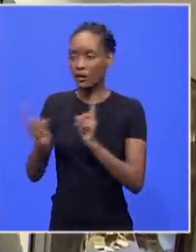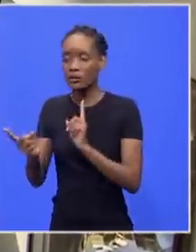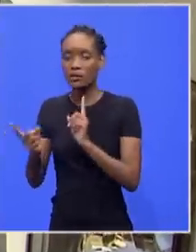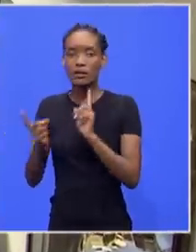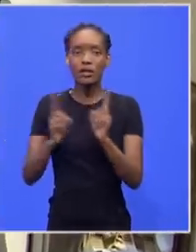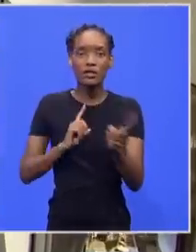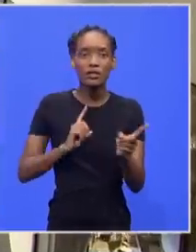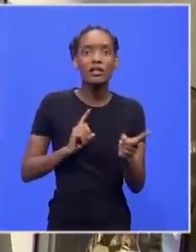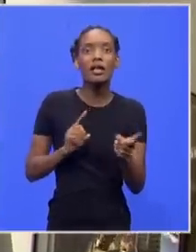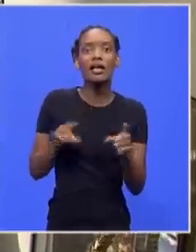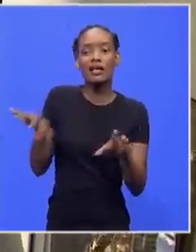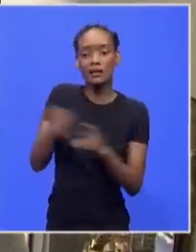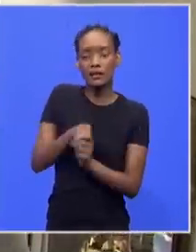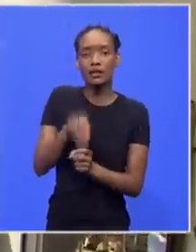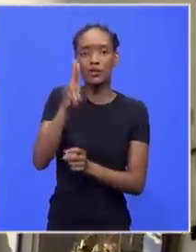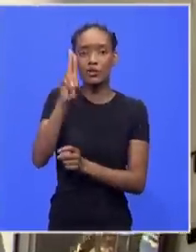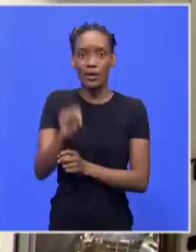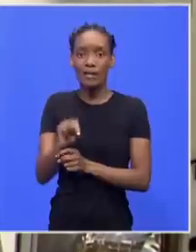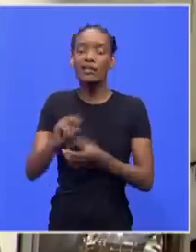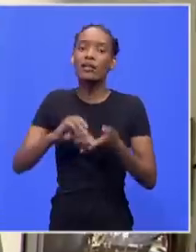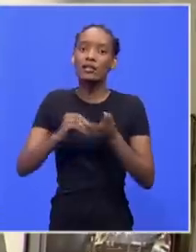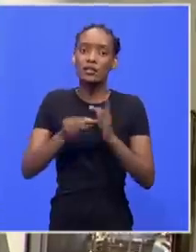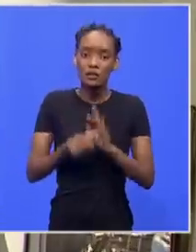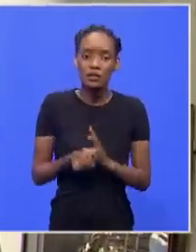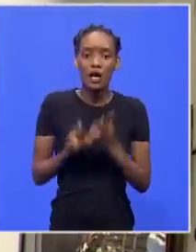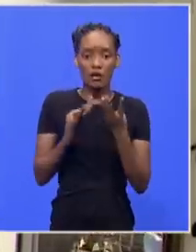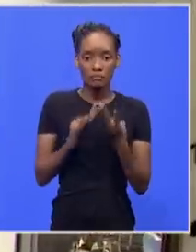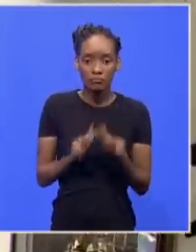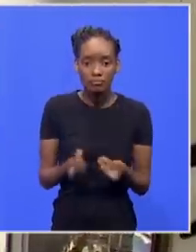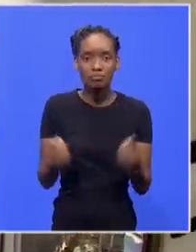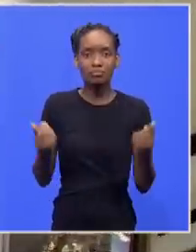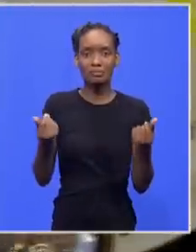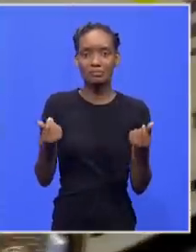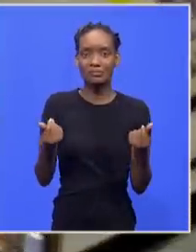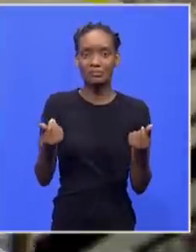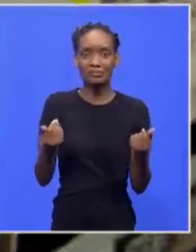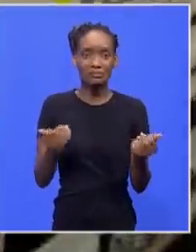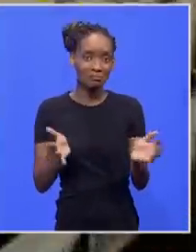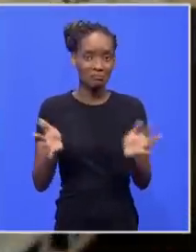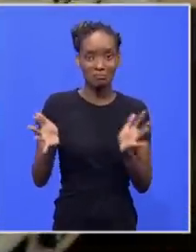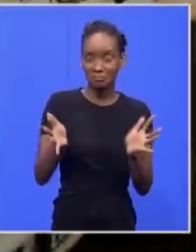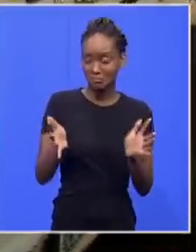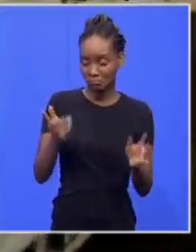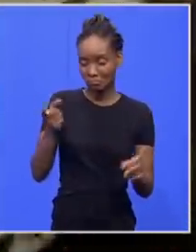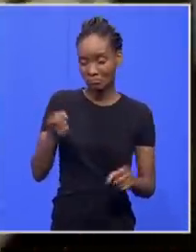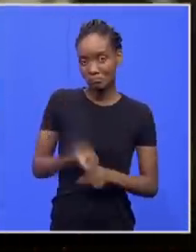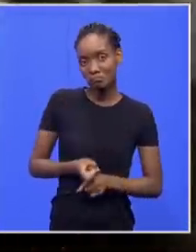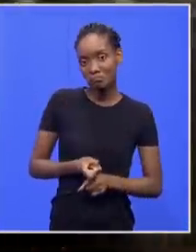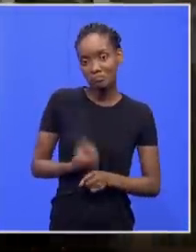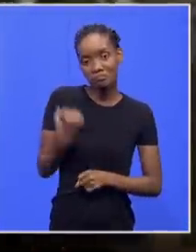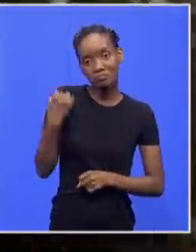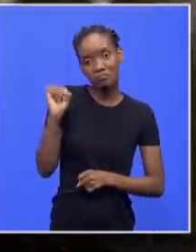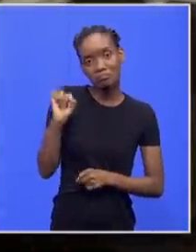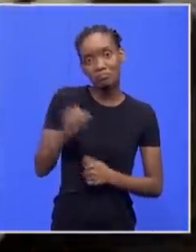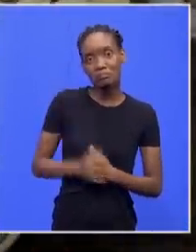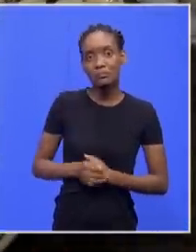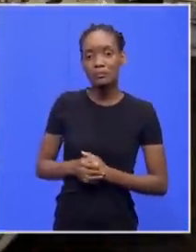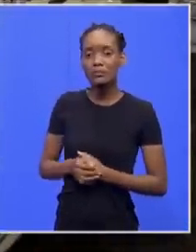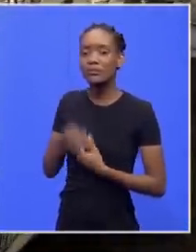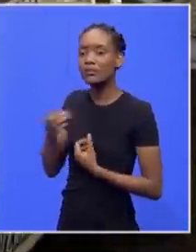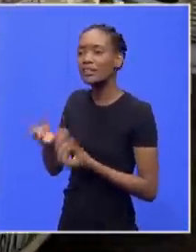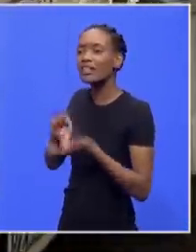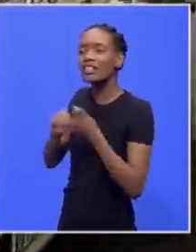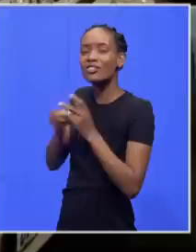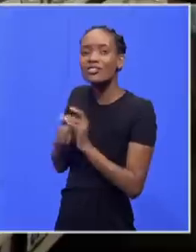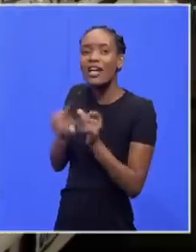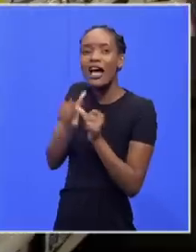to find a better solution. And that mediation session was just ignored by everyone. Everybody's talking about a better solution. What